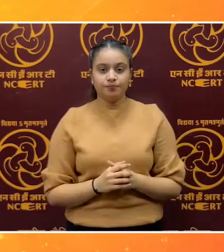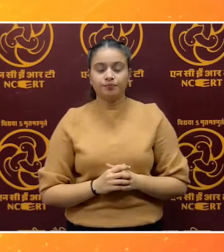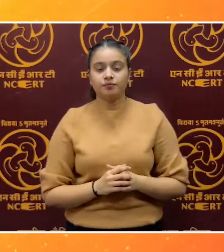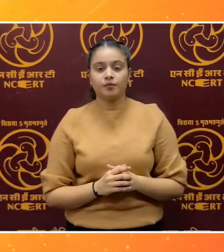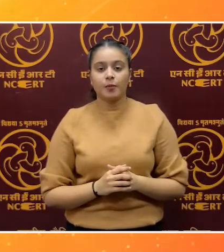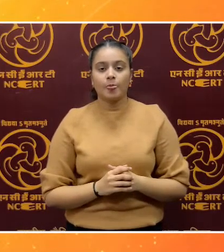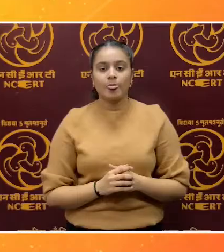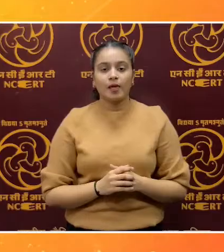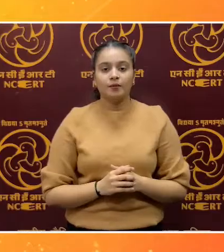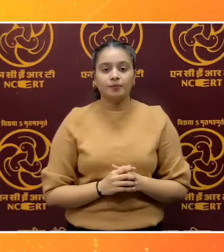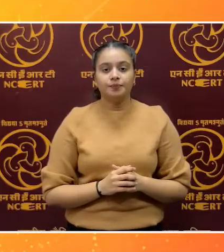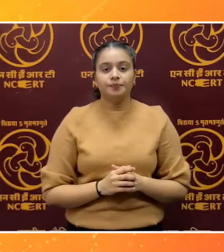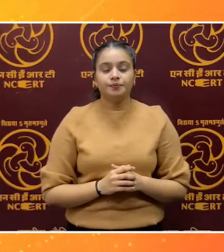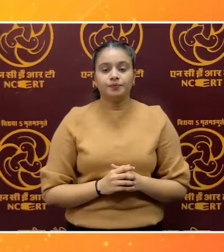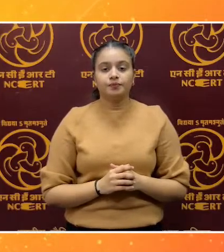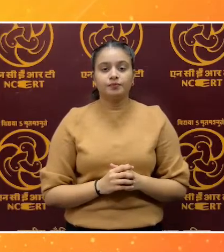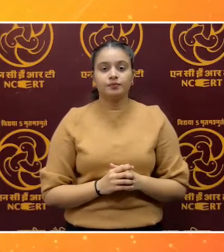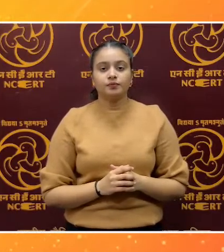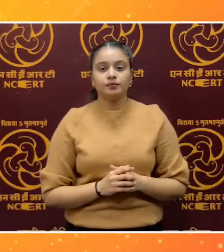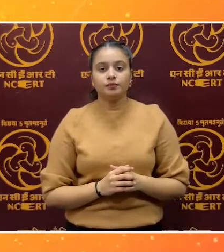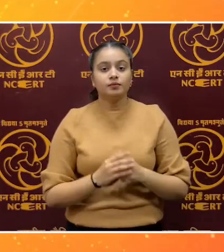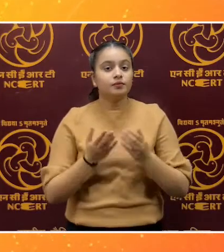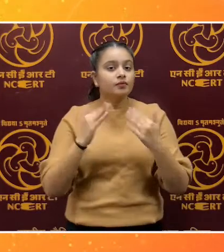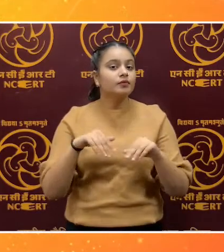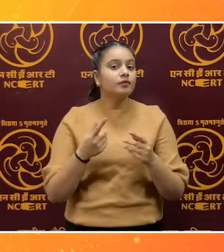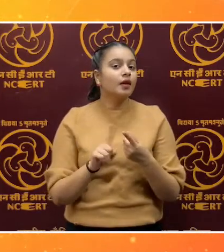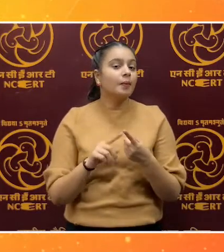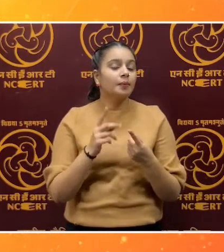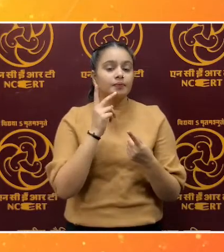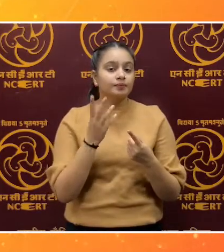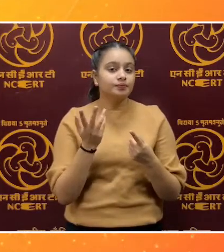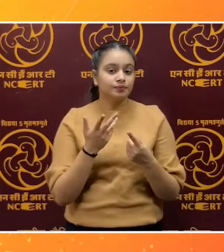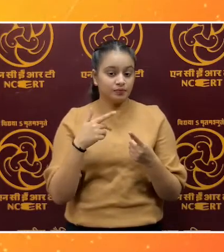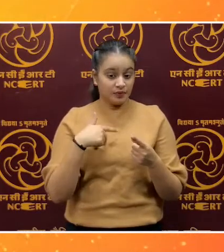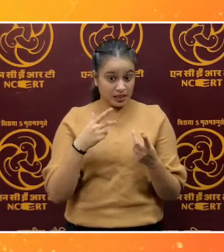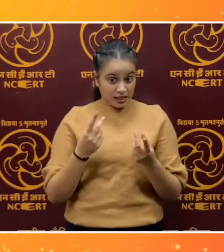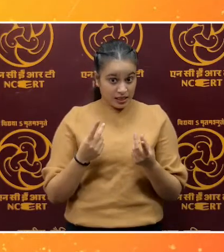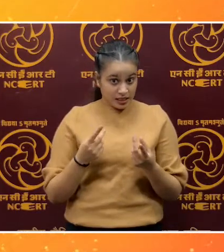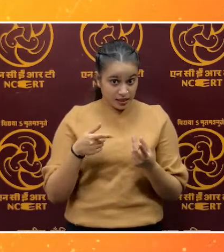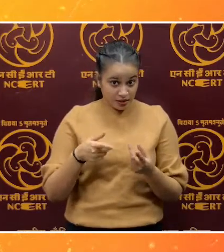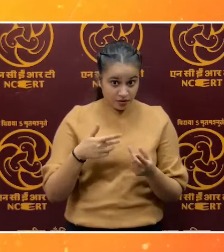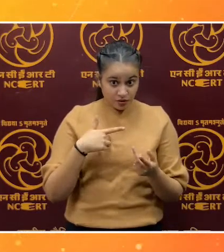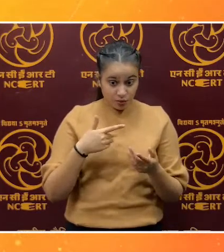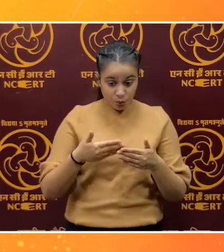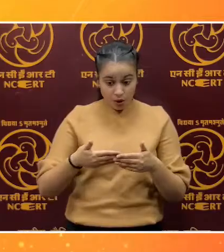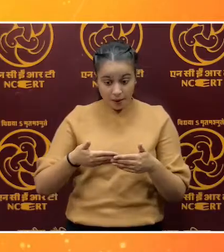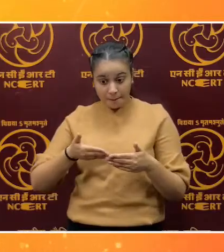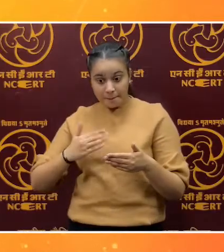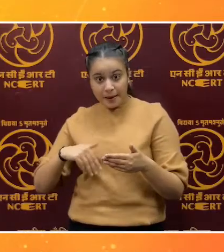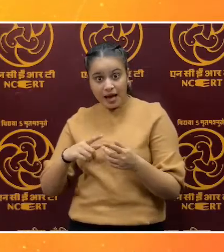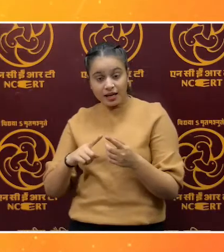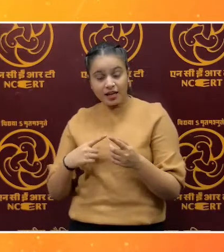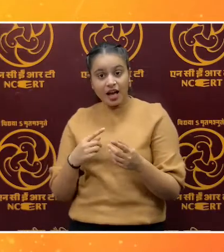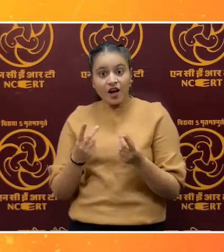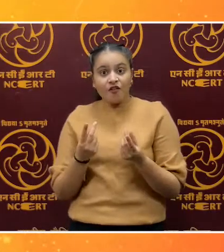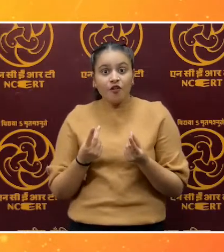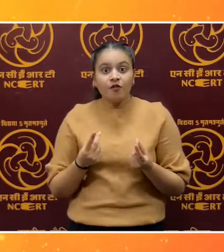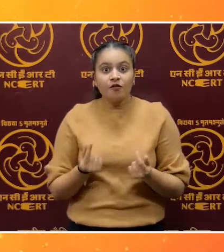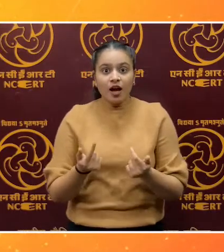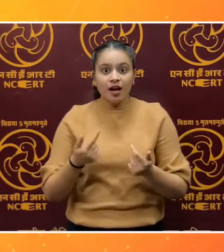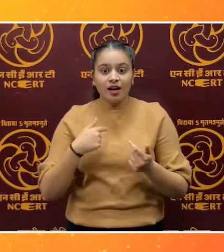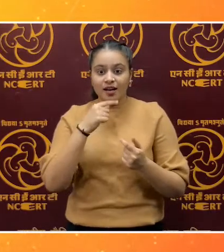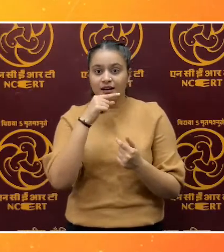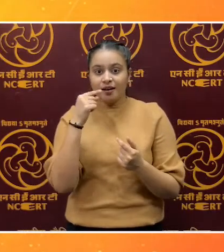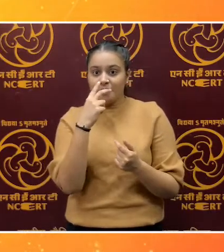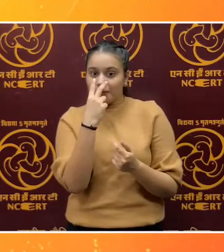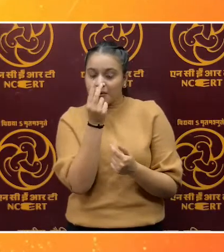windowsill. He put it on the windowsill. Now let's see what happened. As soon as he stepped back, the bird stirred, stretched